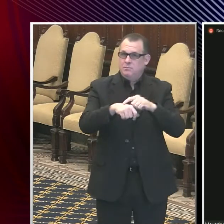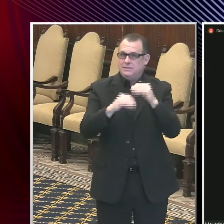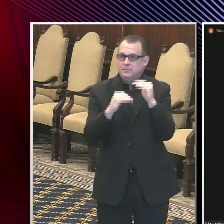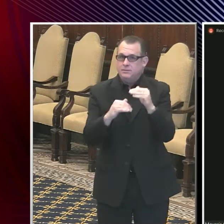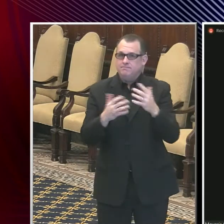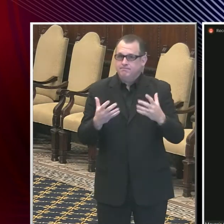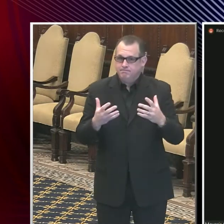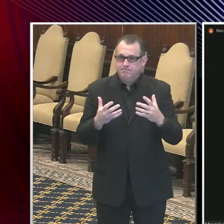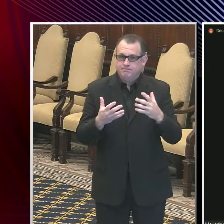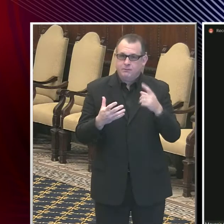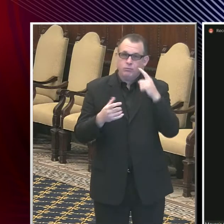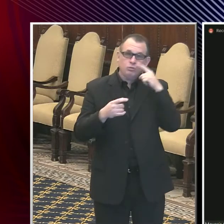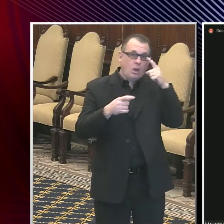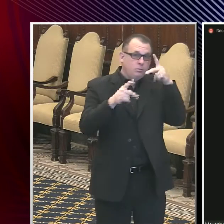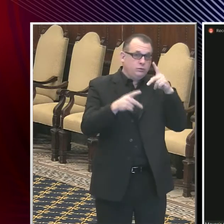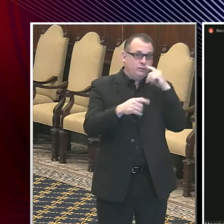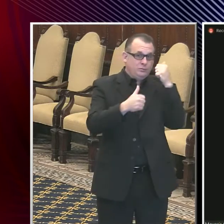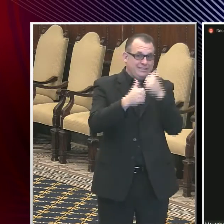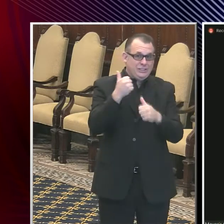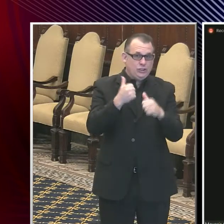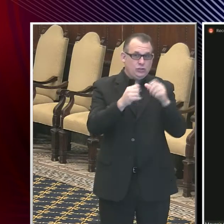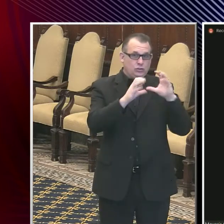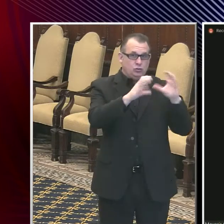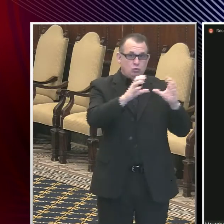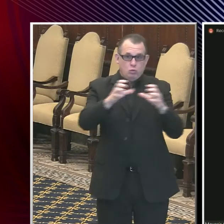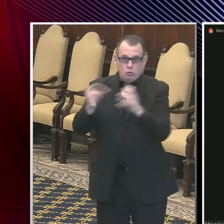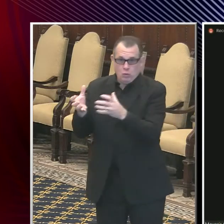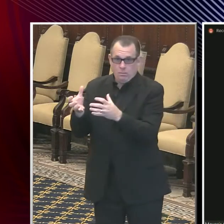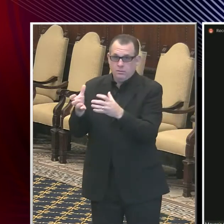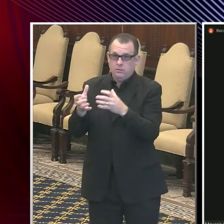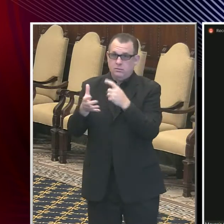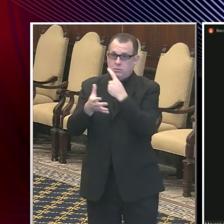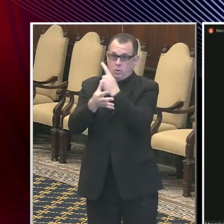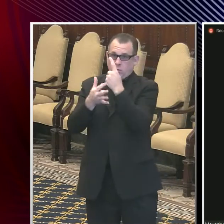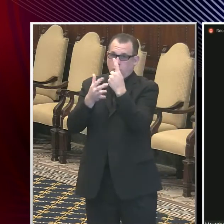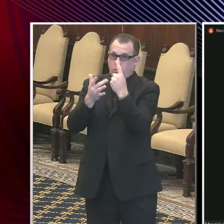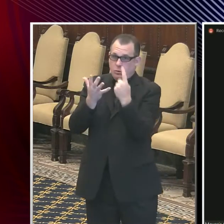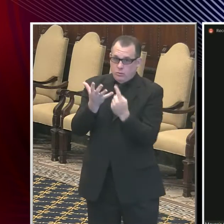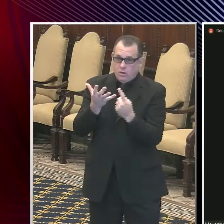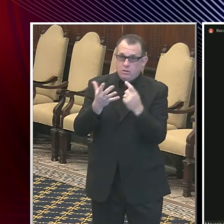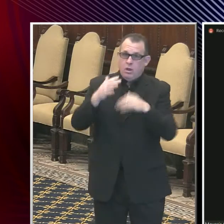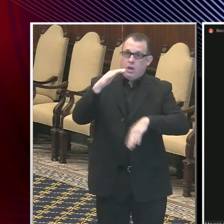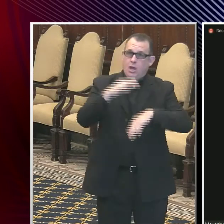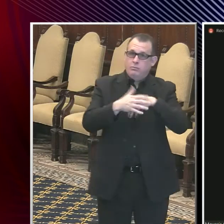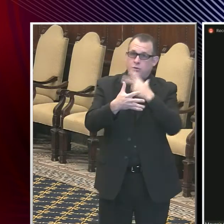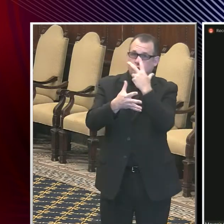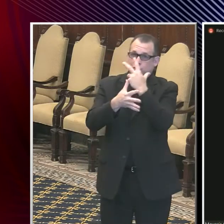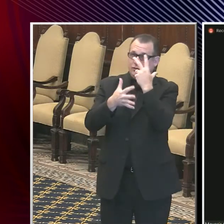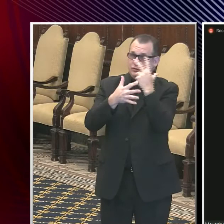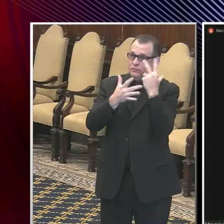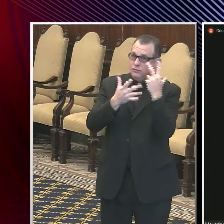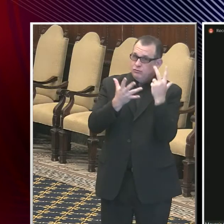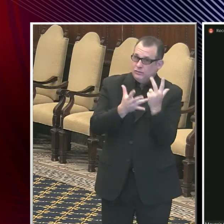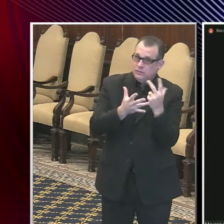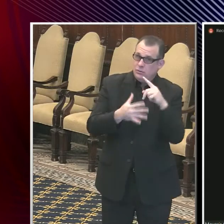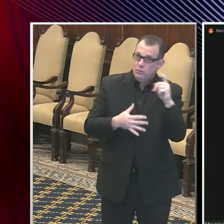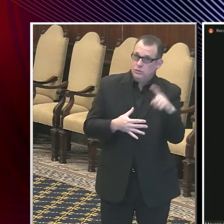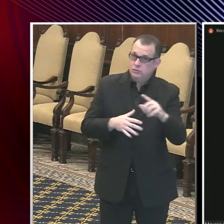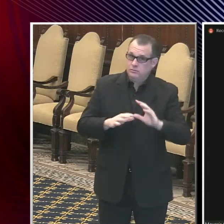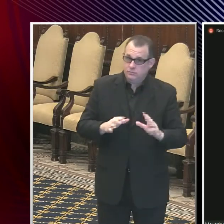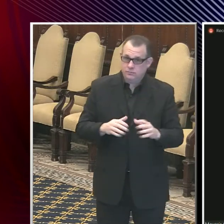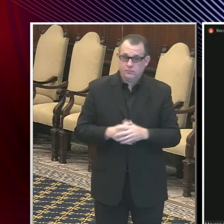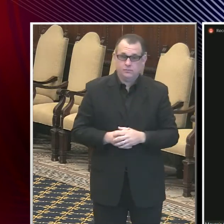only one representative from each outlet is permitted to ask questions during the first round. Reporters are asked to limit